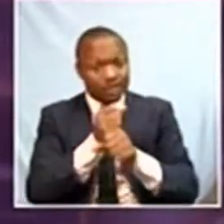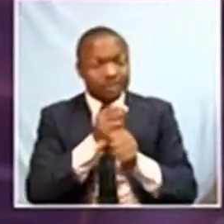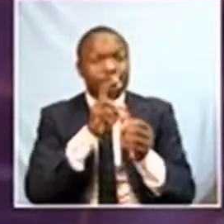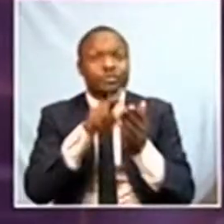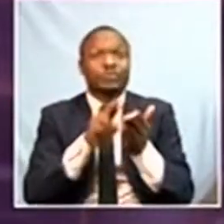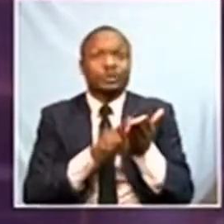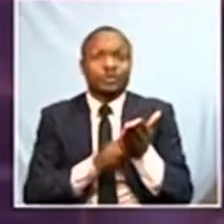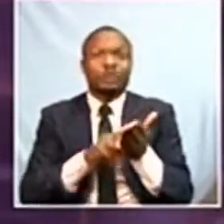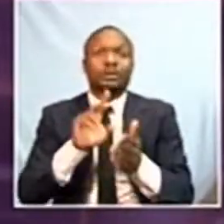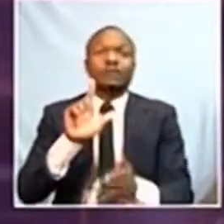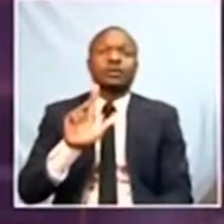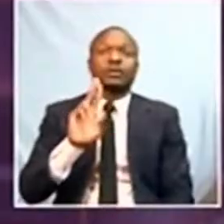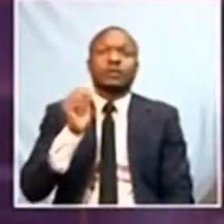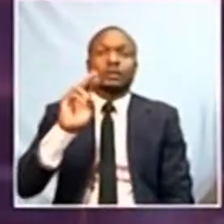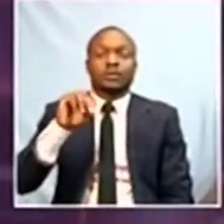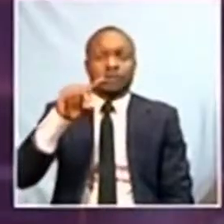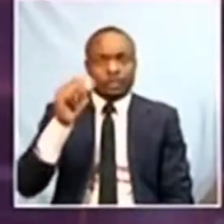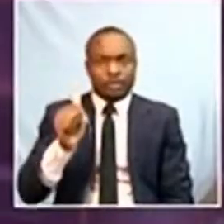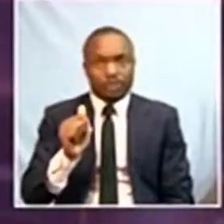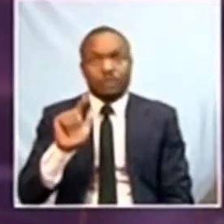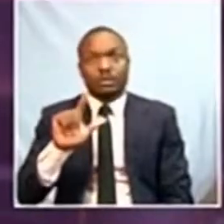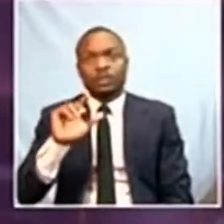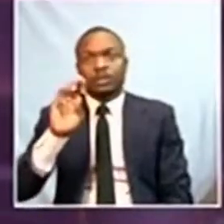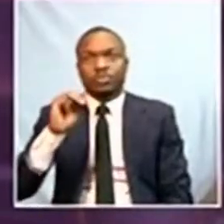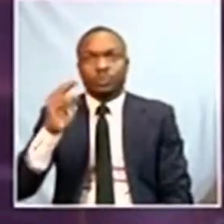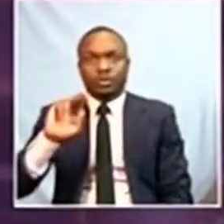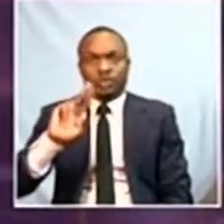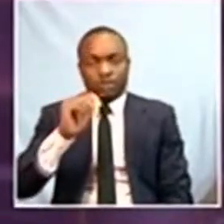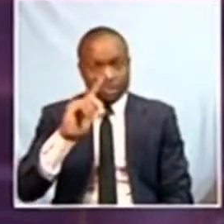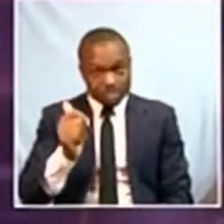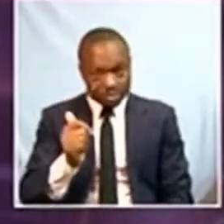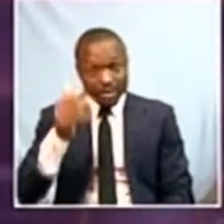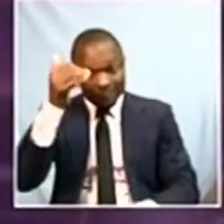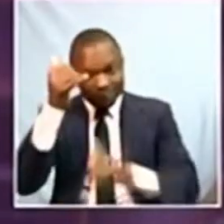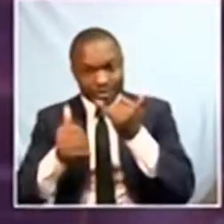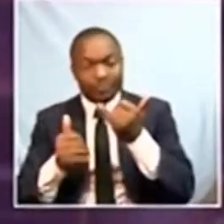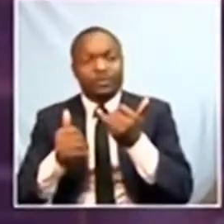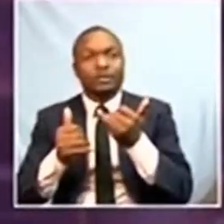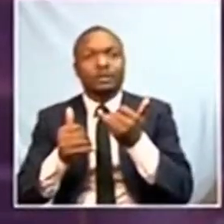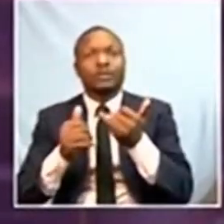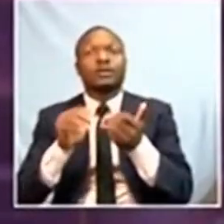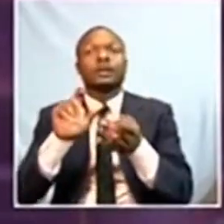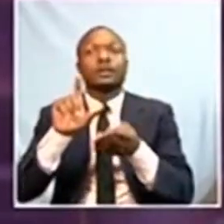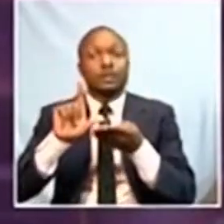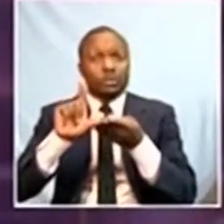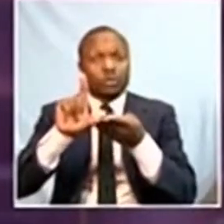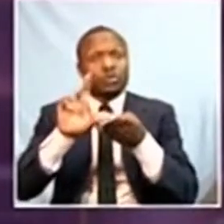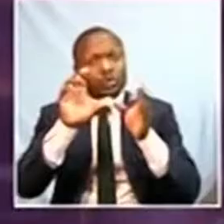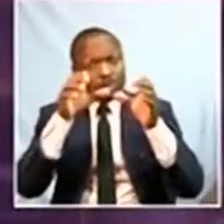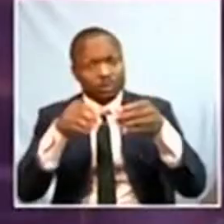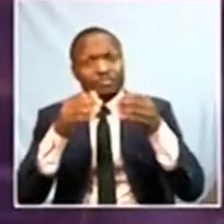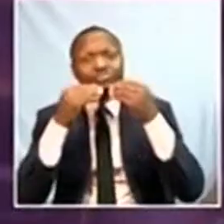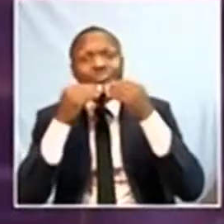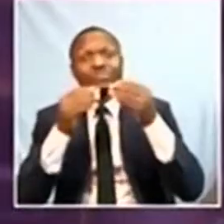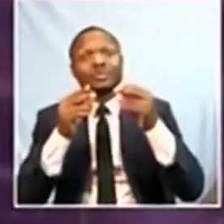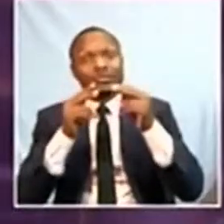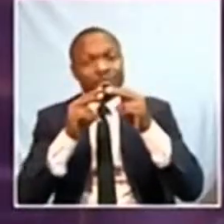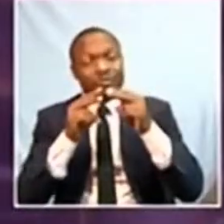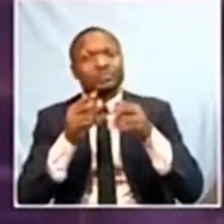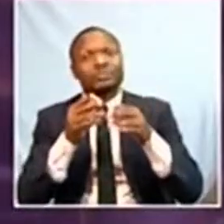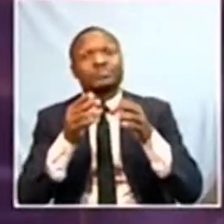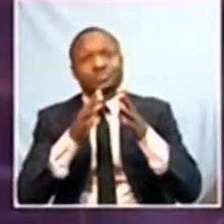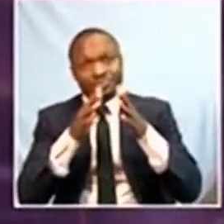Limolonga Town Council, and wrapping up the submissions for this week was LUKULU Town Council. Thank you so much. I've been a